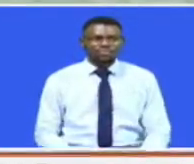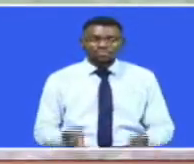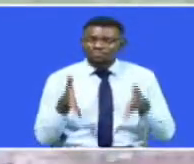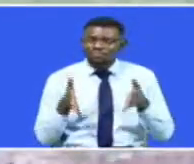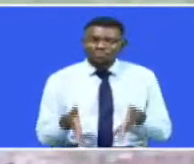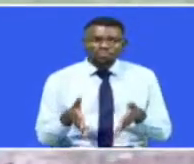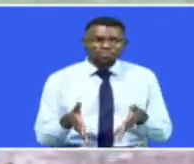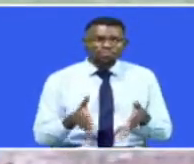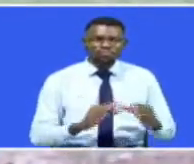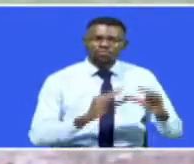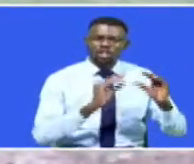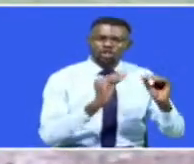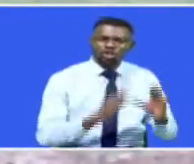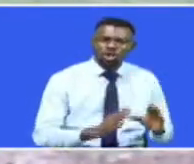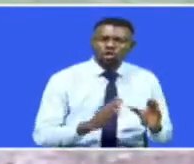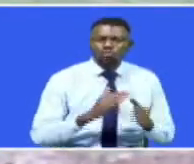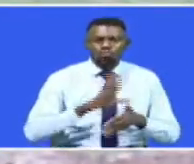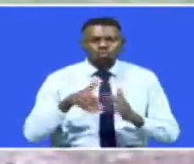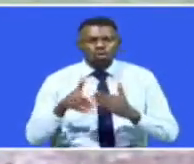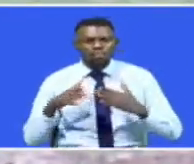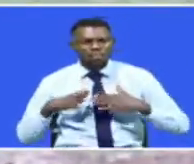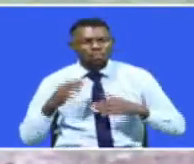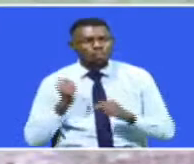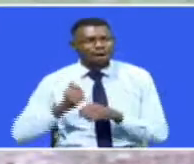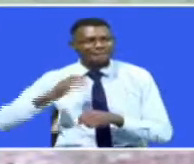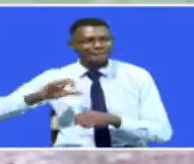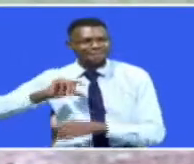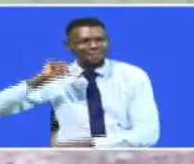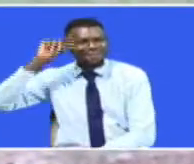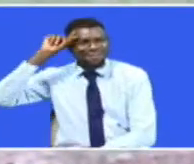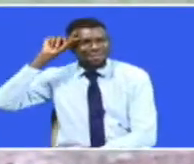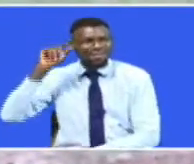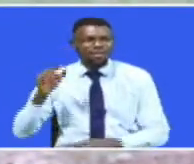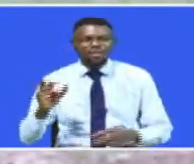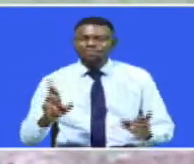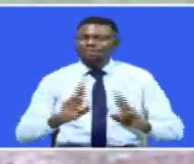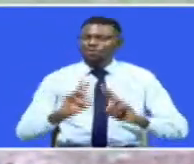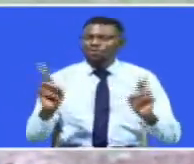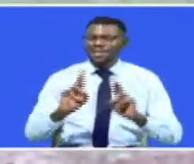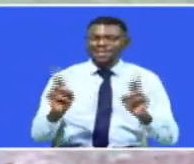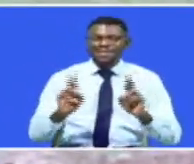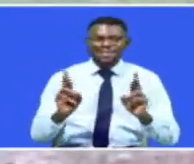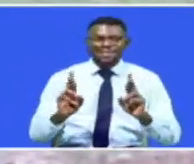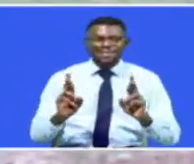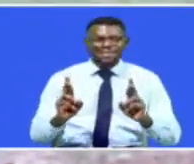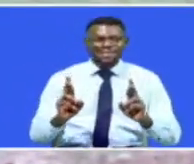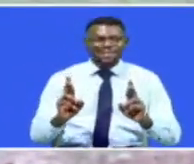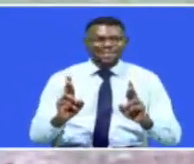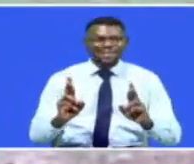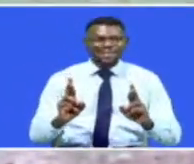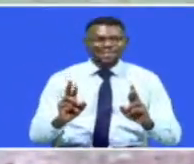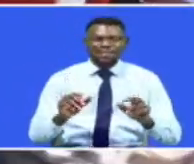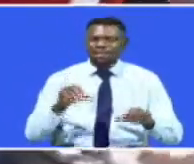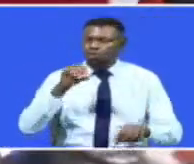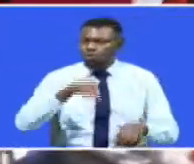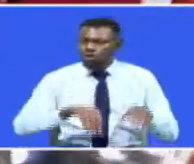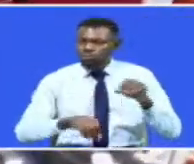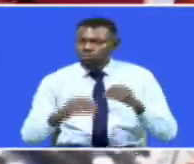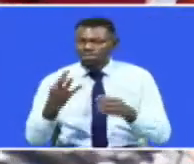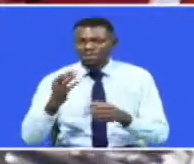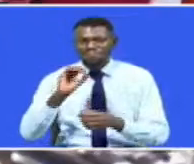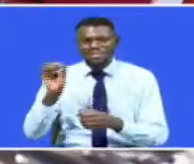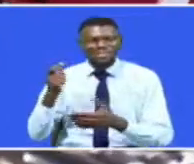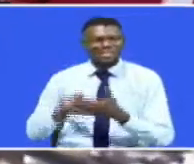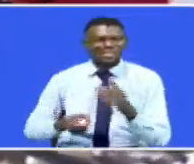wetu, wafanyikazi wote wa county government ya national government wako tayari kuwa na hizo contribution ya 3%. Those